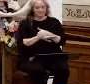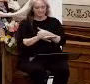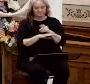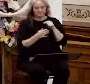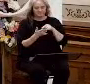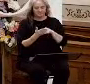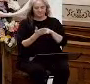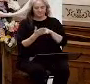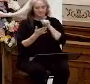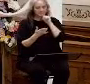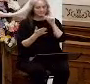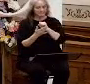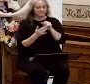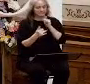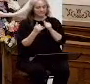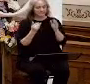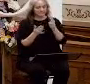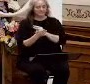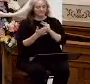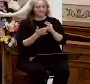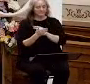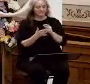morning.